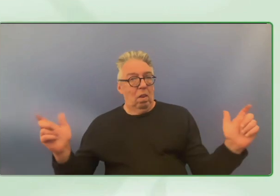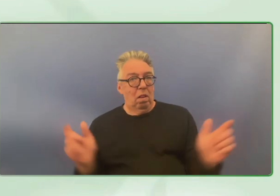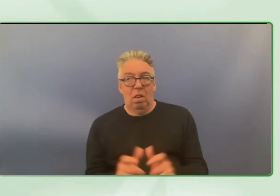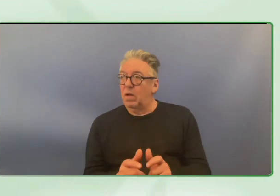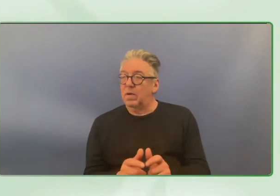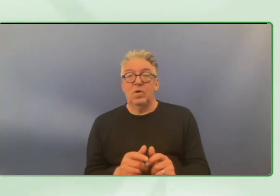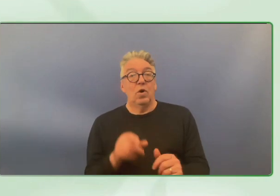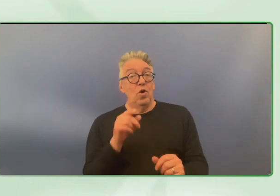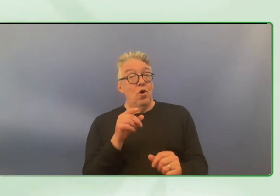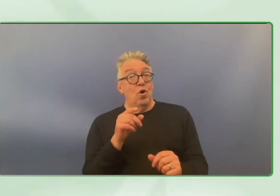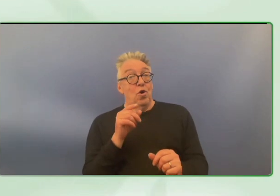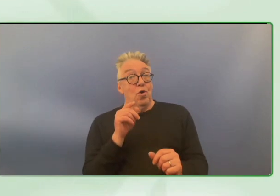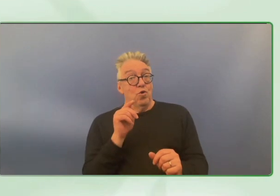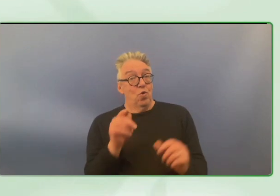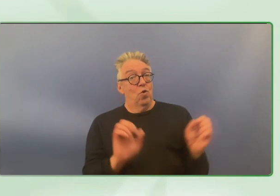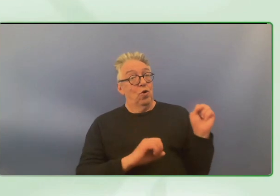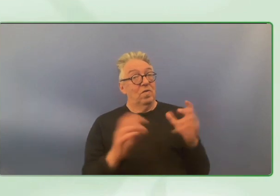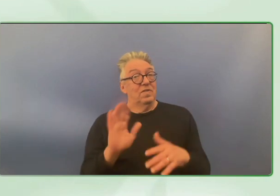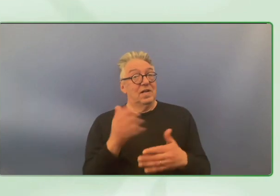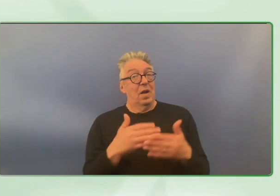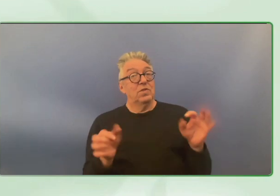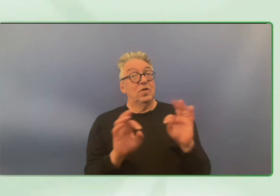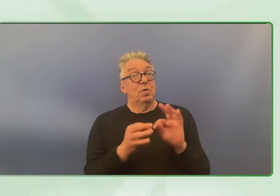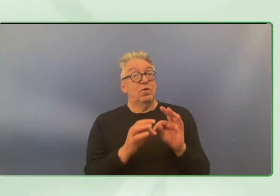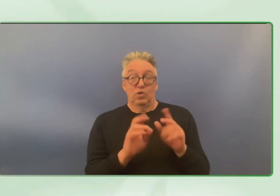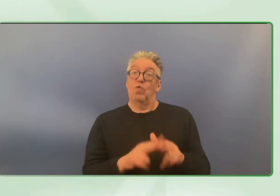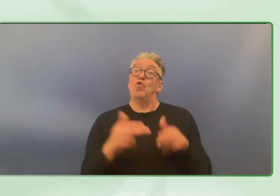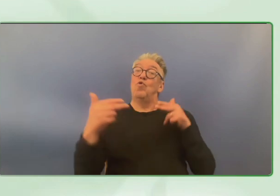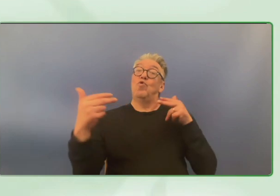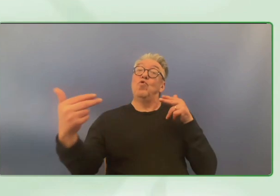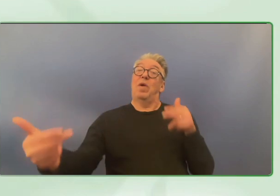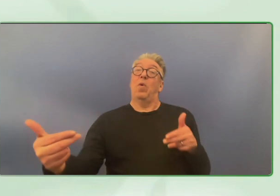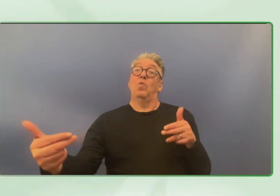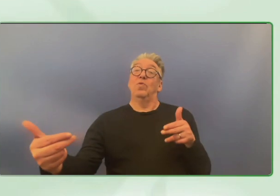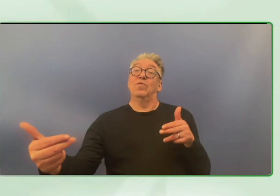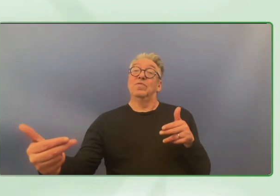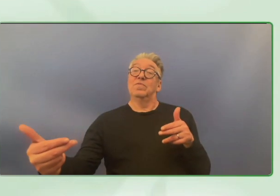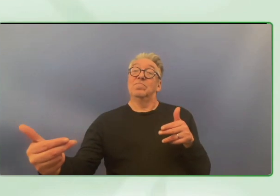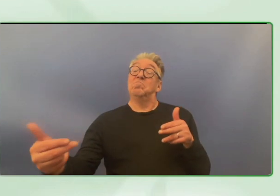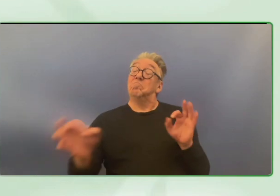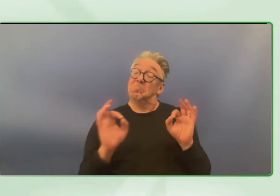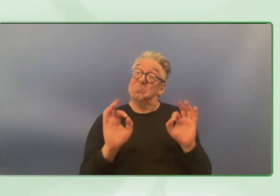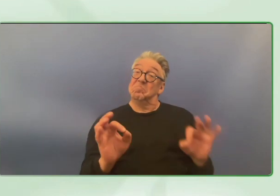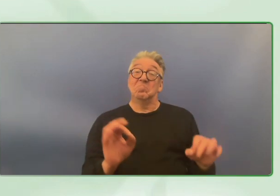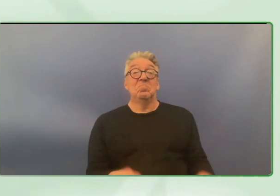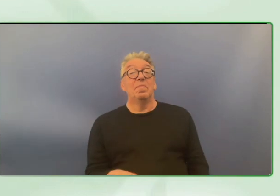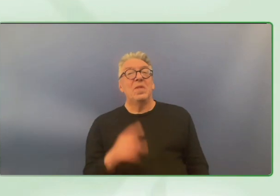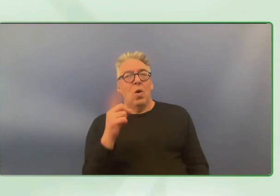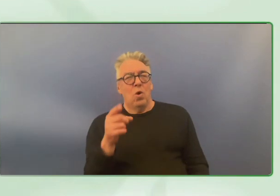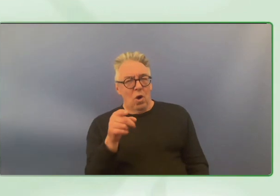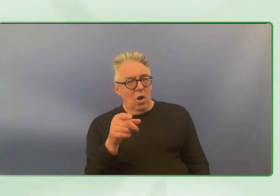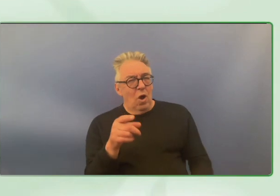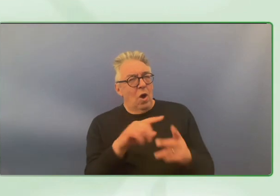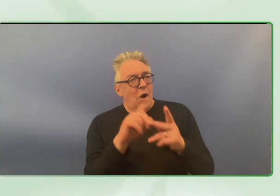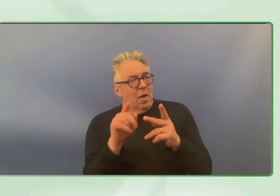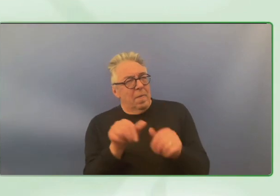language interpretation via a call center. And then there is a specialized software. I drew a